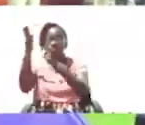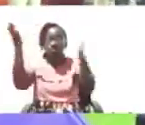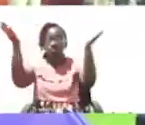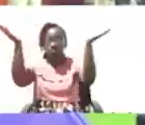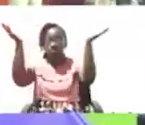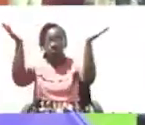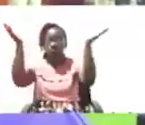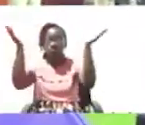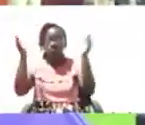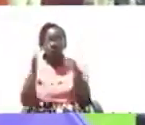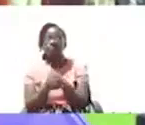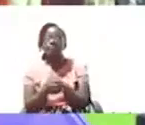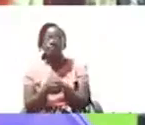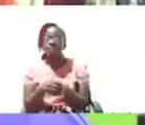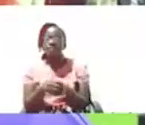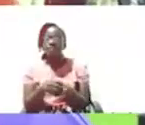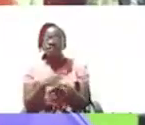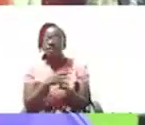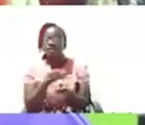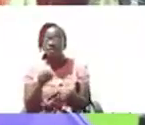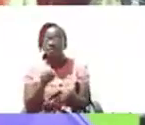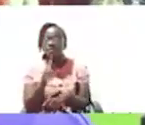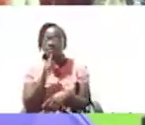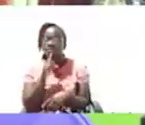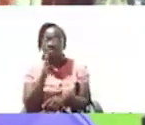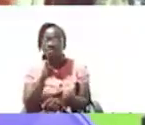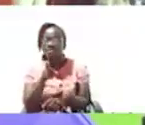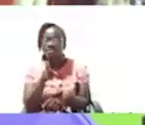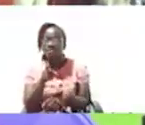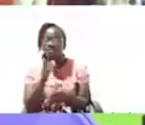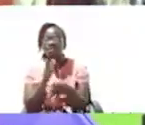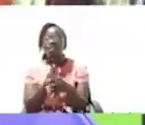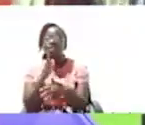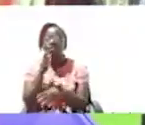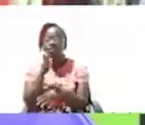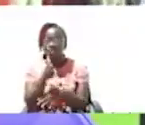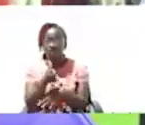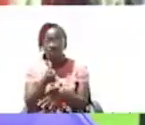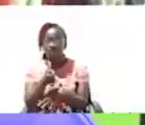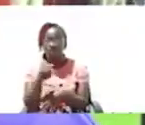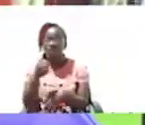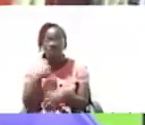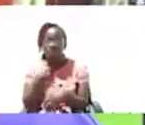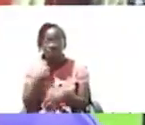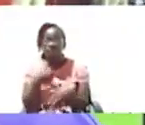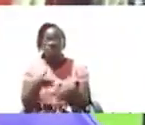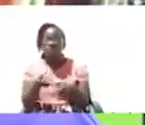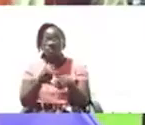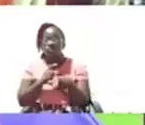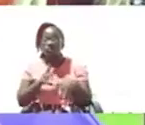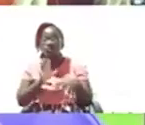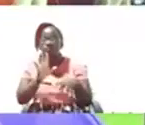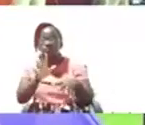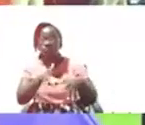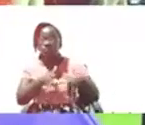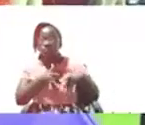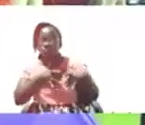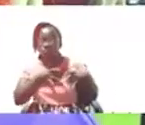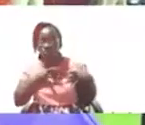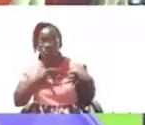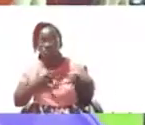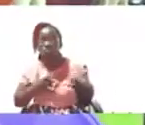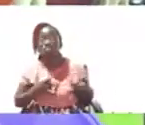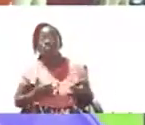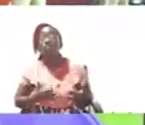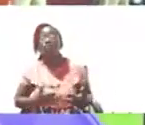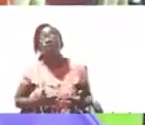hands. Na asema mi babe kenu. And what I'm going to say. Si wakume mu pa na ka.